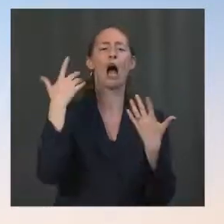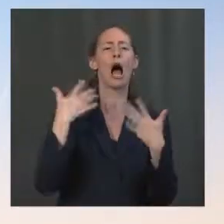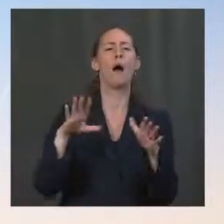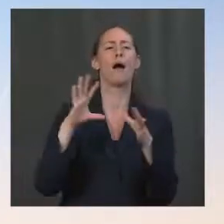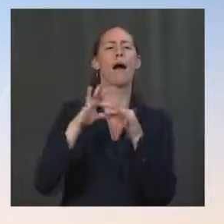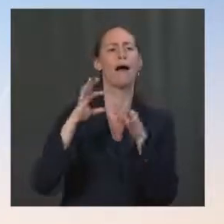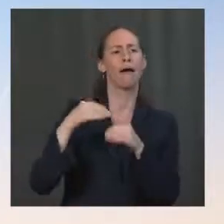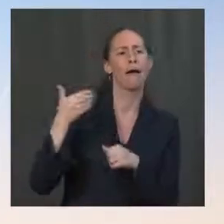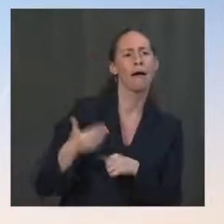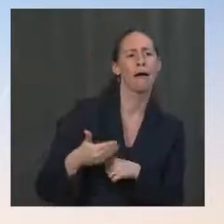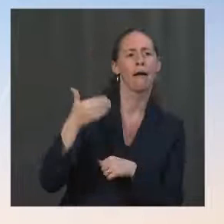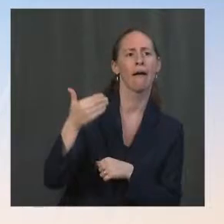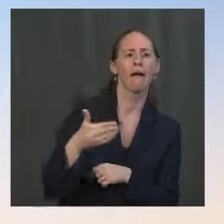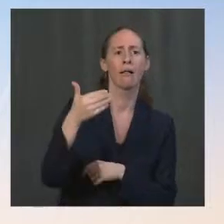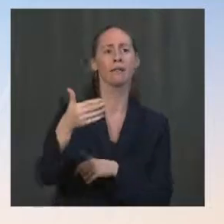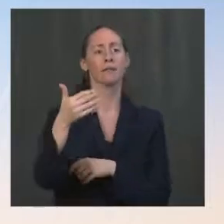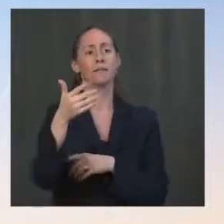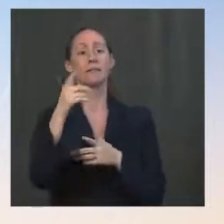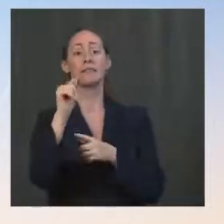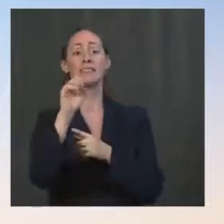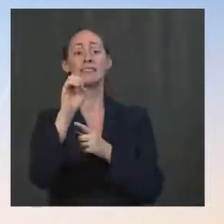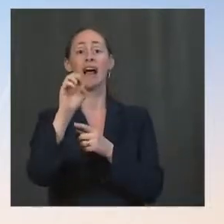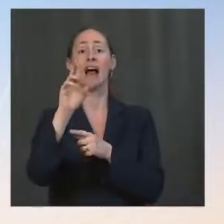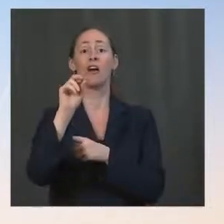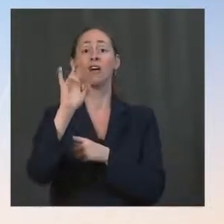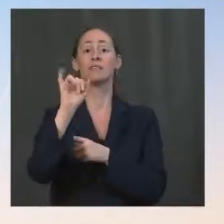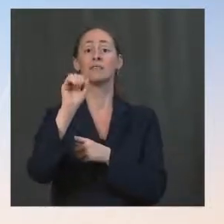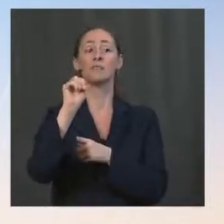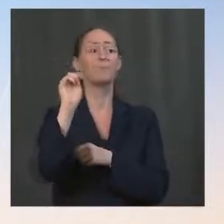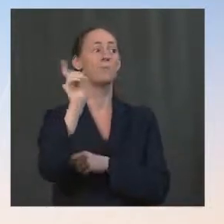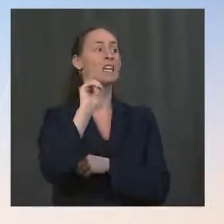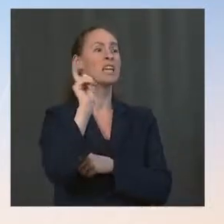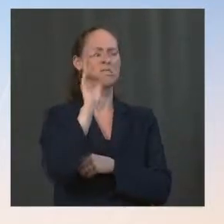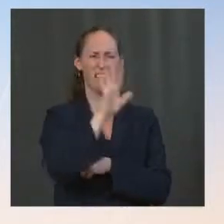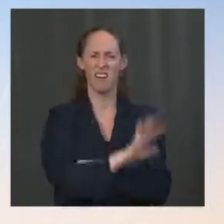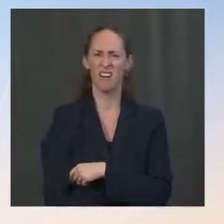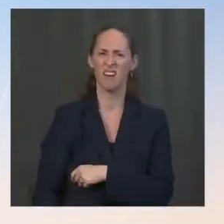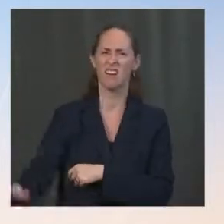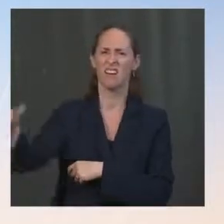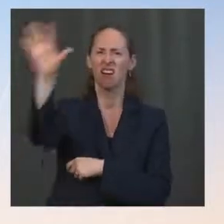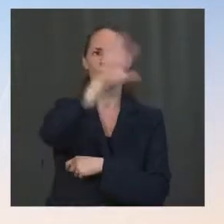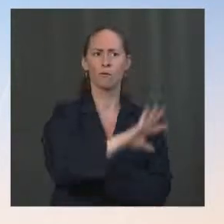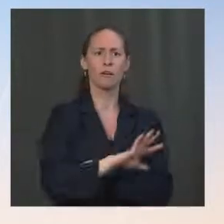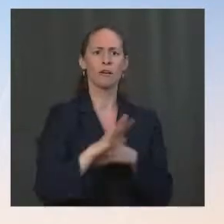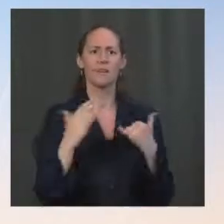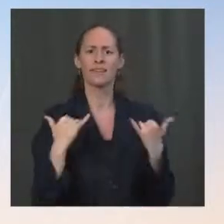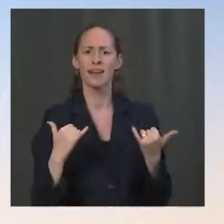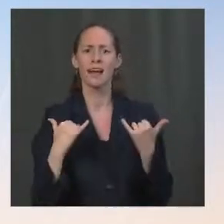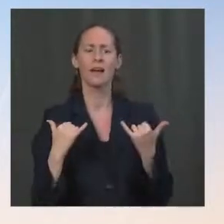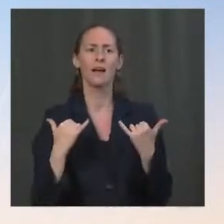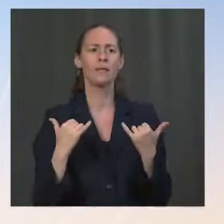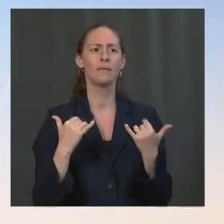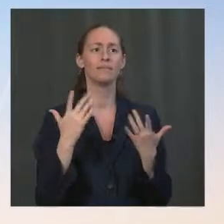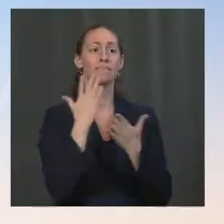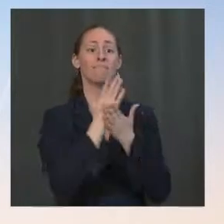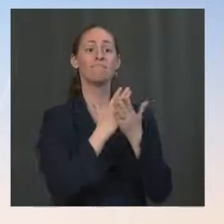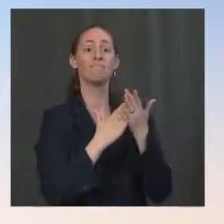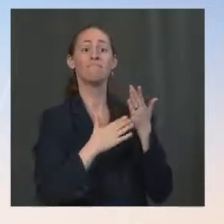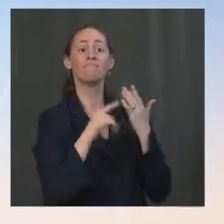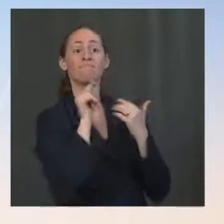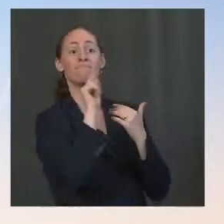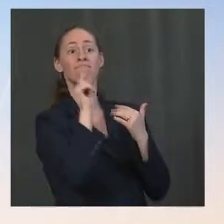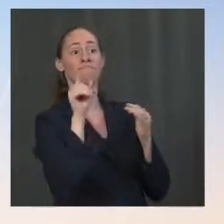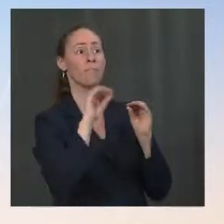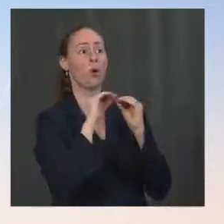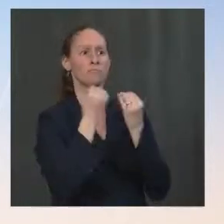threat from a range of terrorist organizations that have greater capacities around the world, and how we need to keep our eye focused